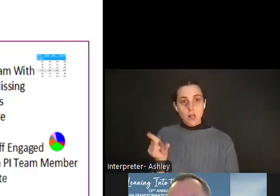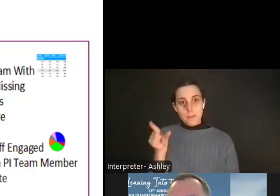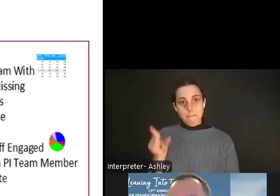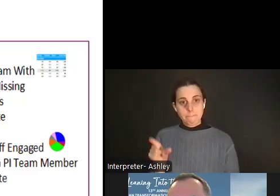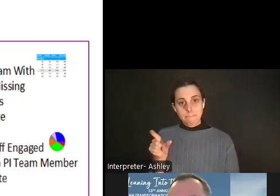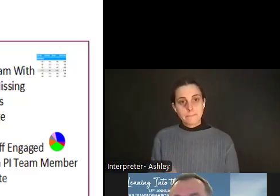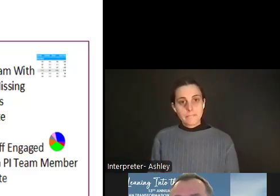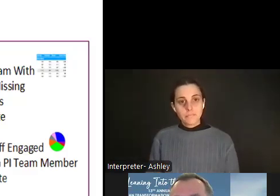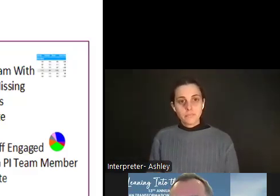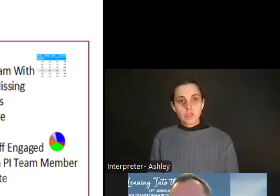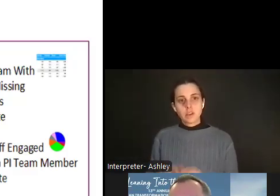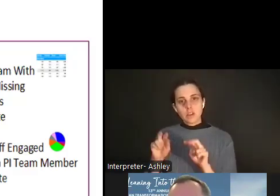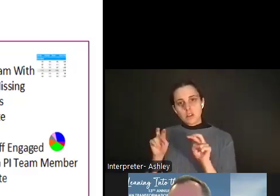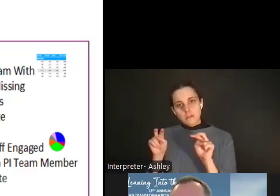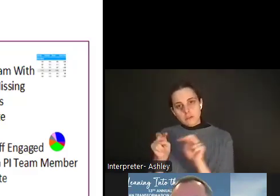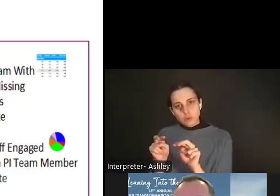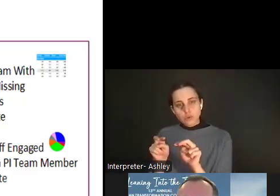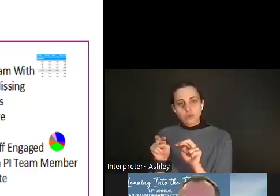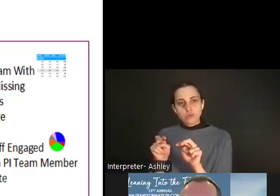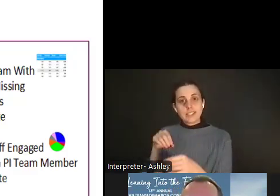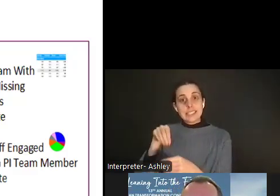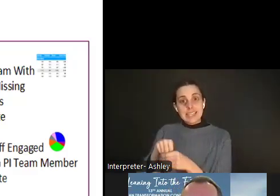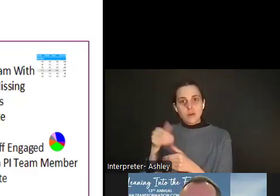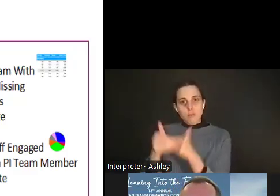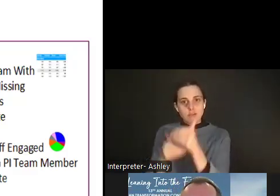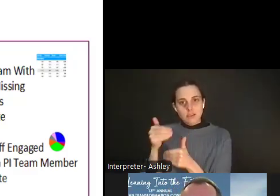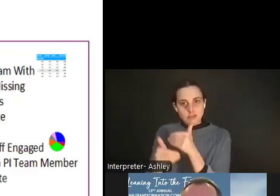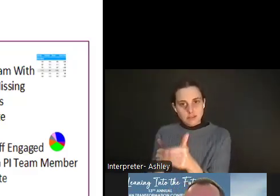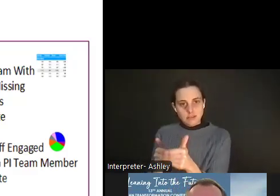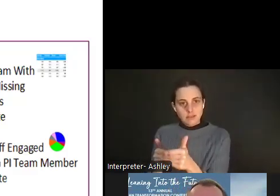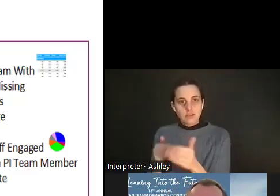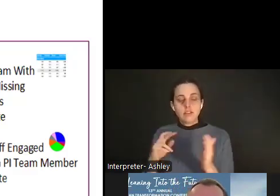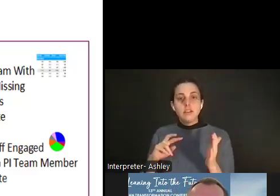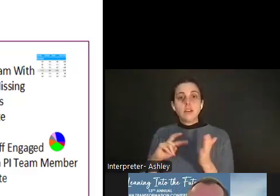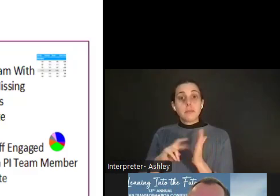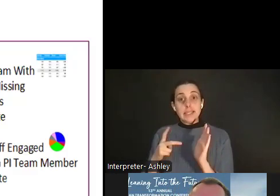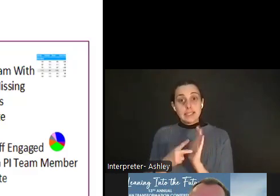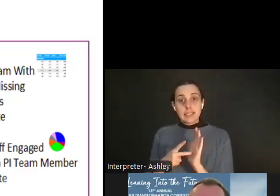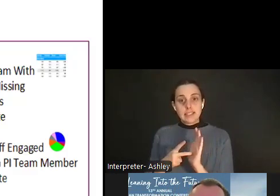looks at the in process. So this one informs us of our